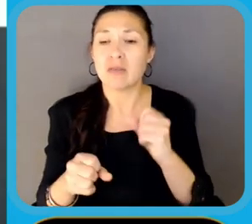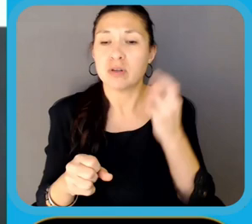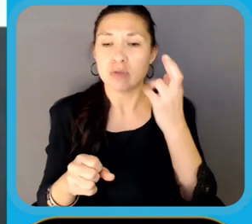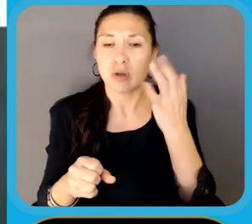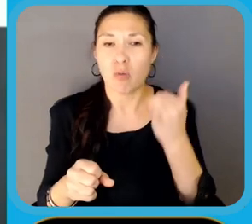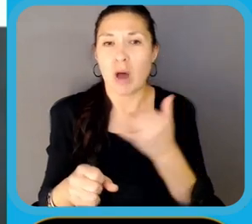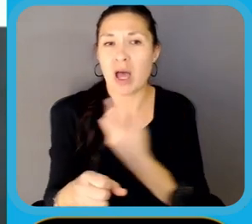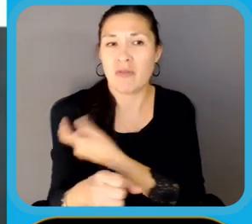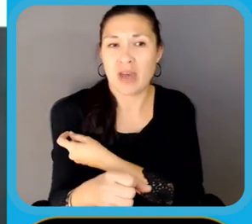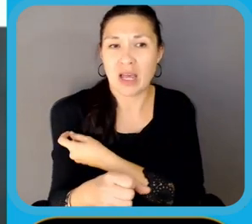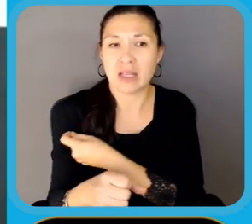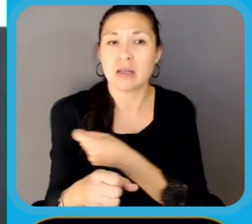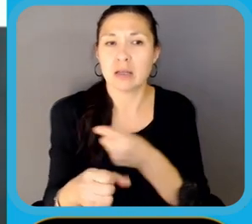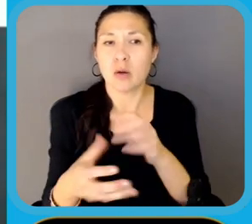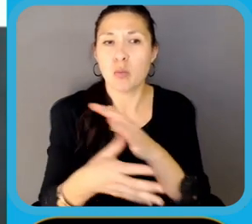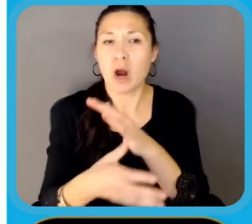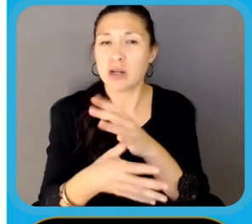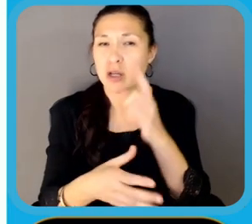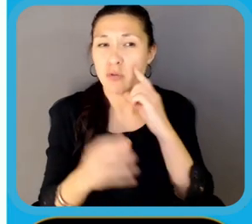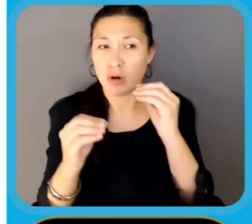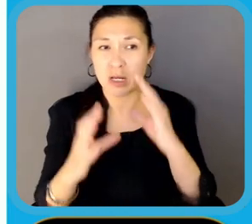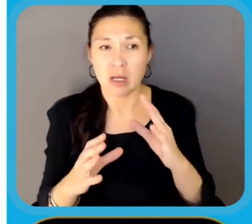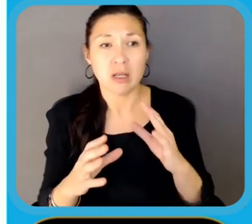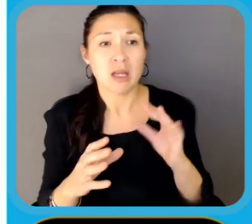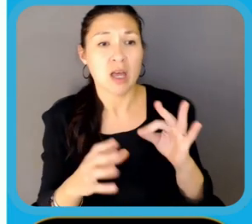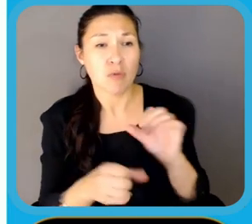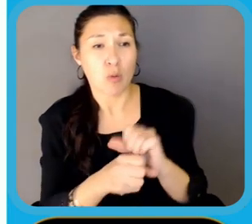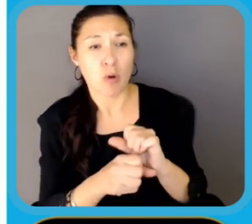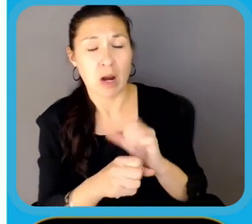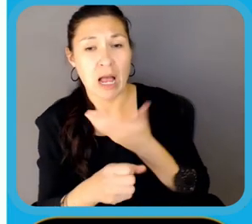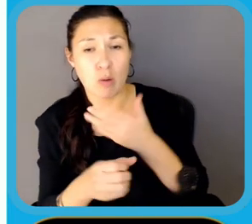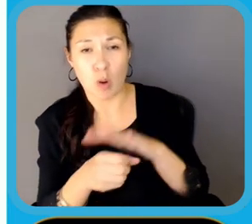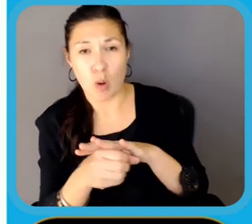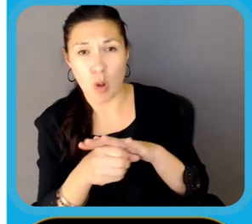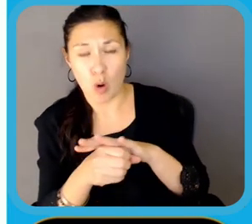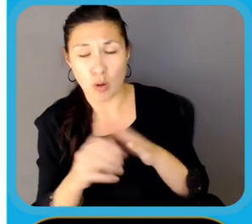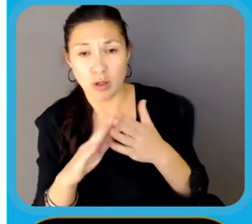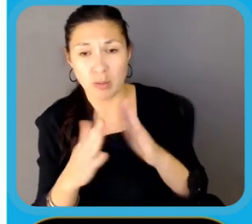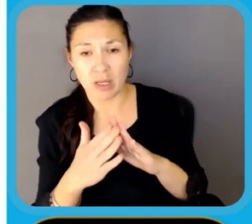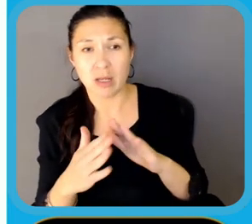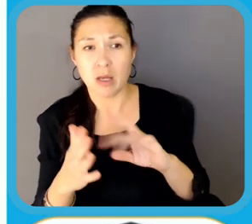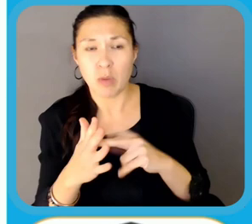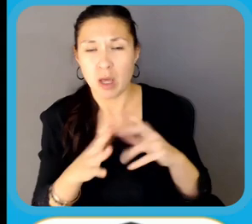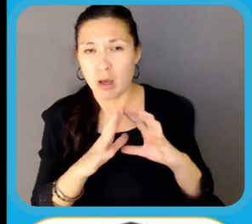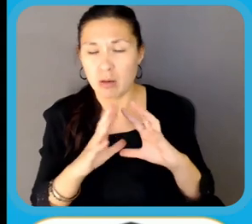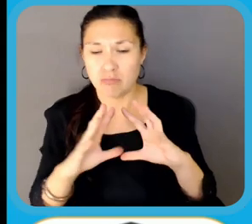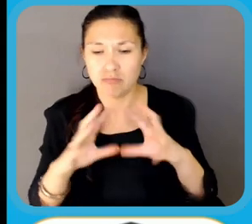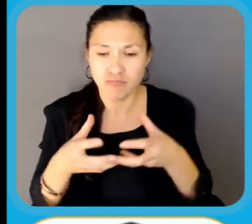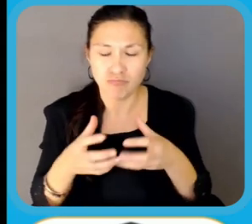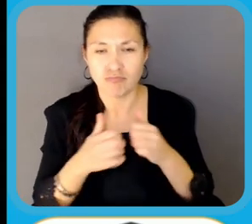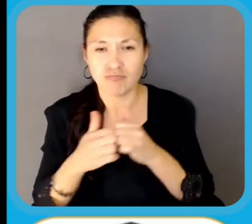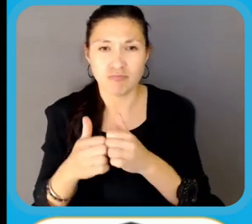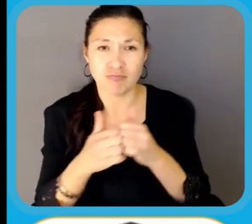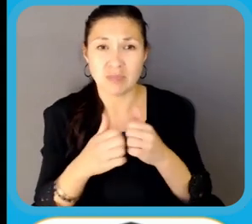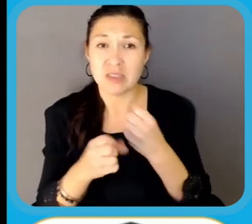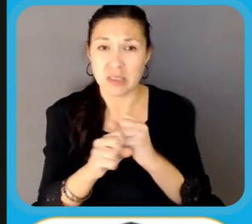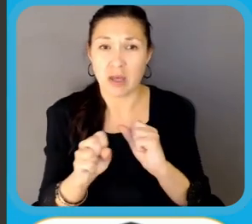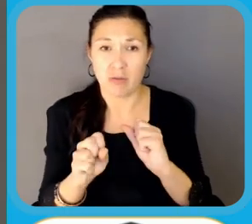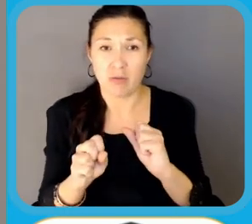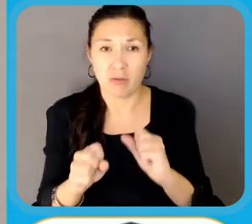Because working with our local communities, we will all get through this together safely.